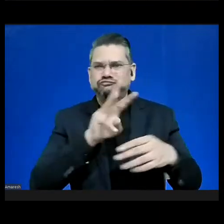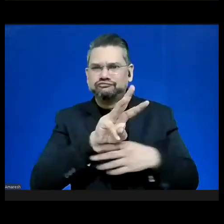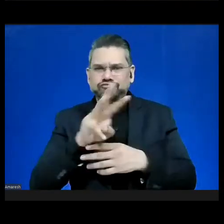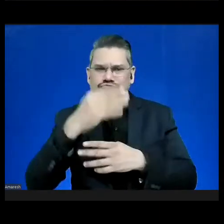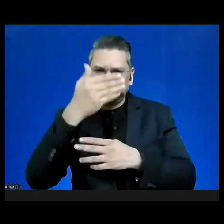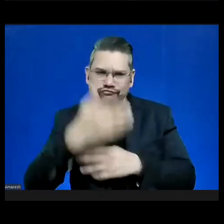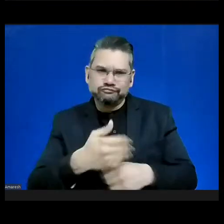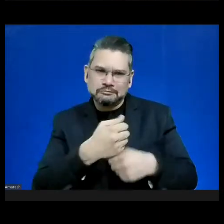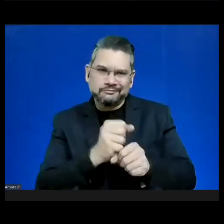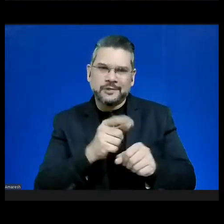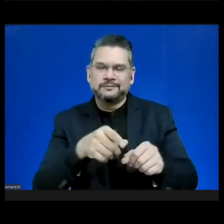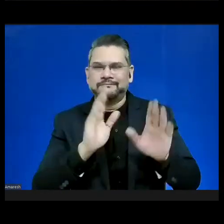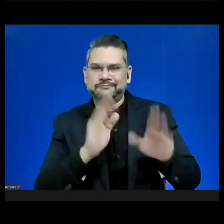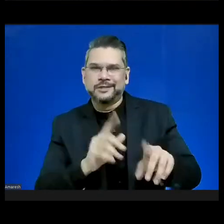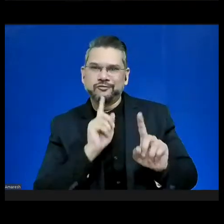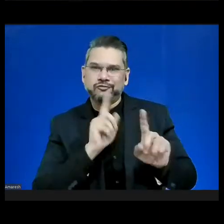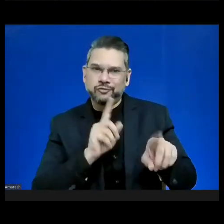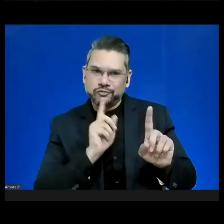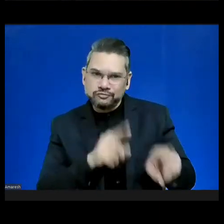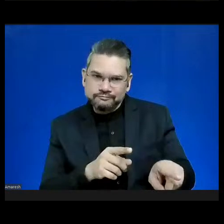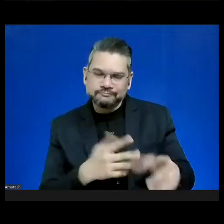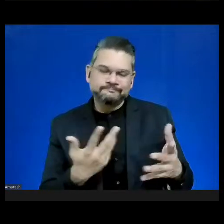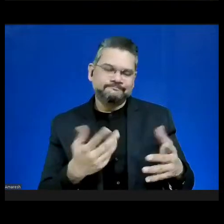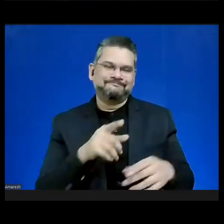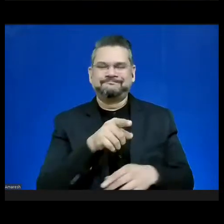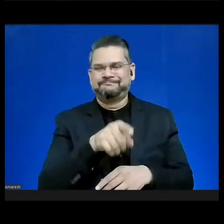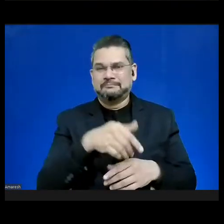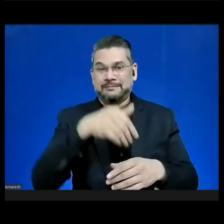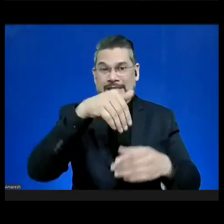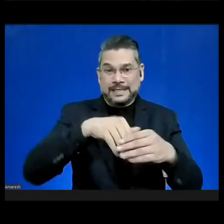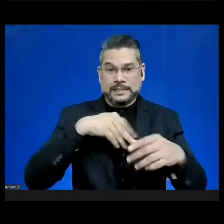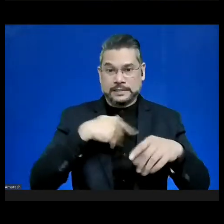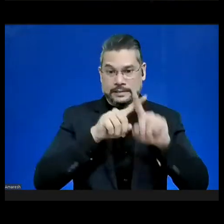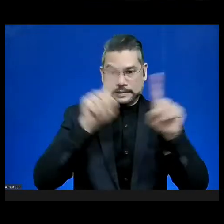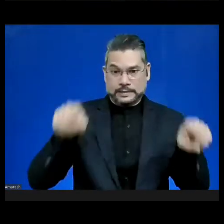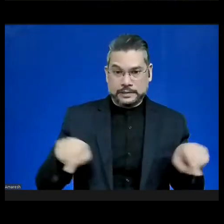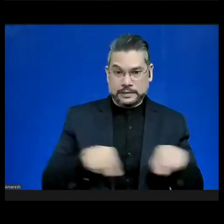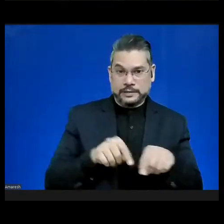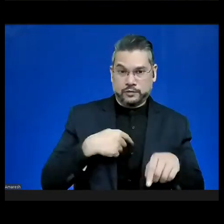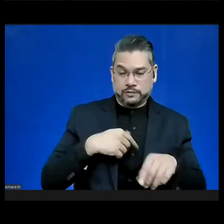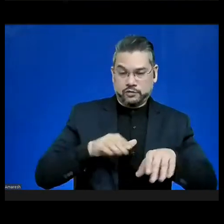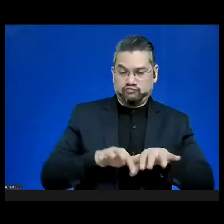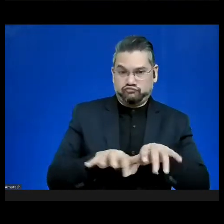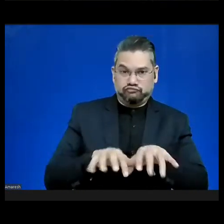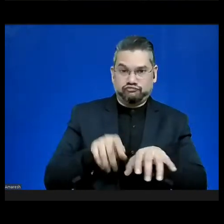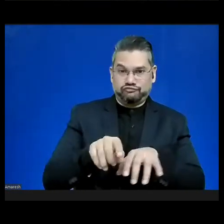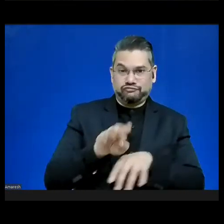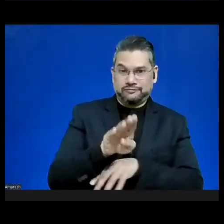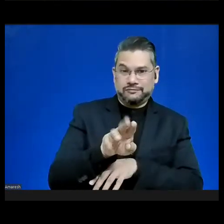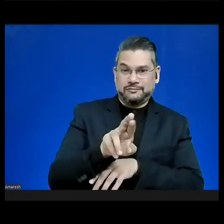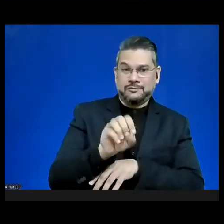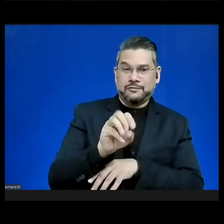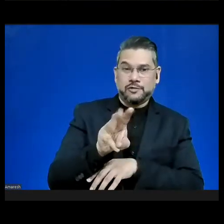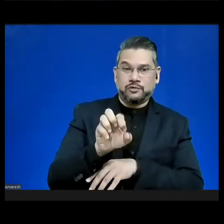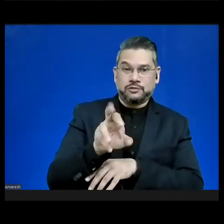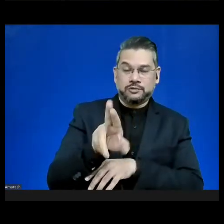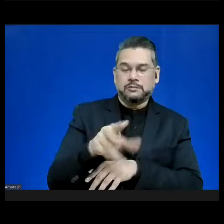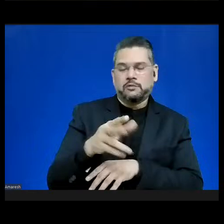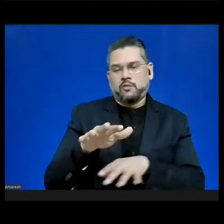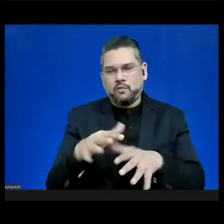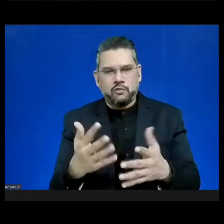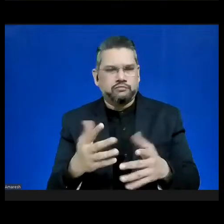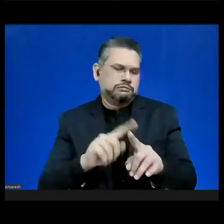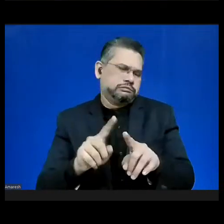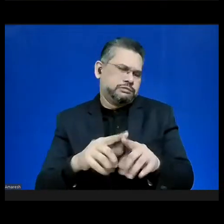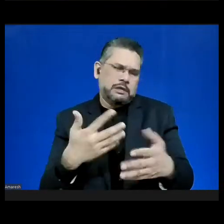of the device or the browser, the site should be, the contents should be delivered in a seamless manner